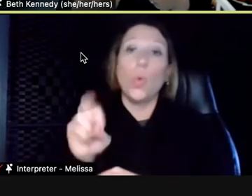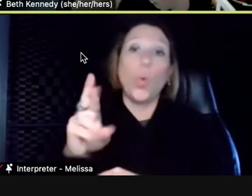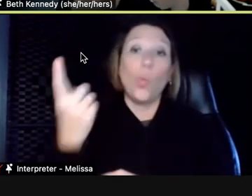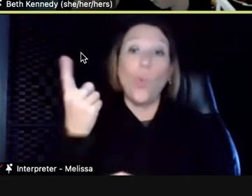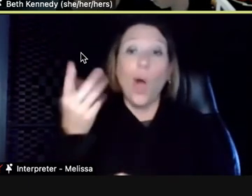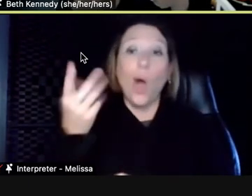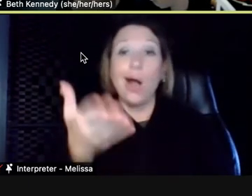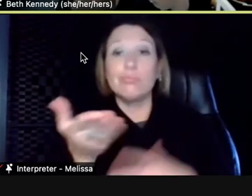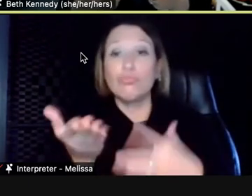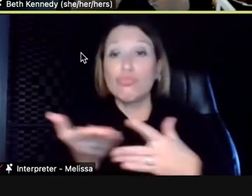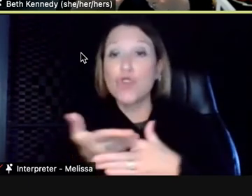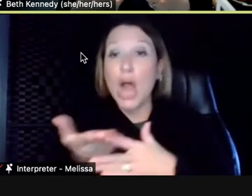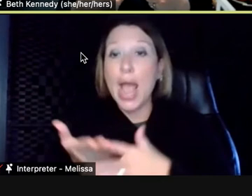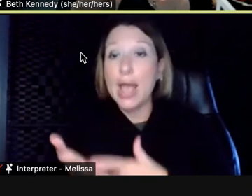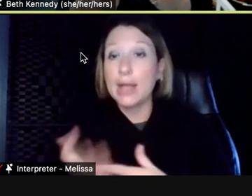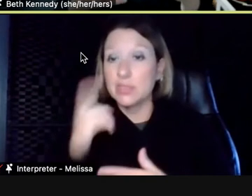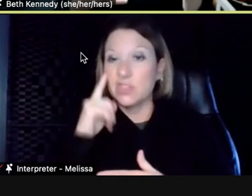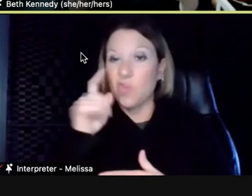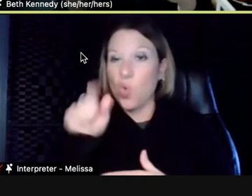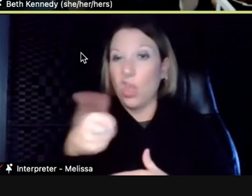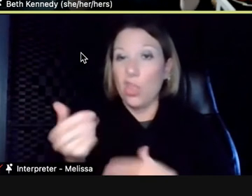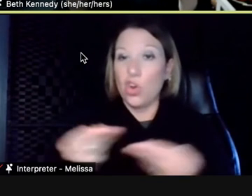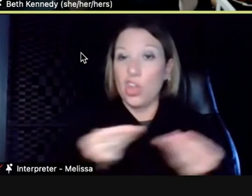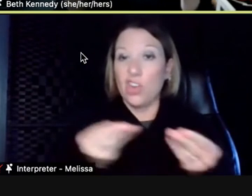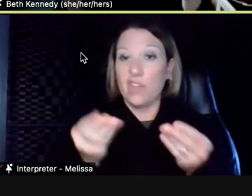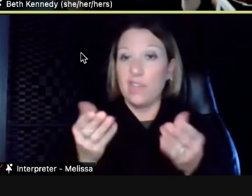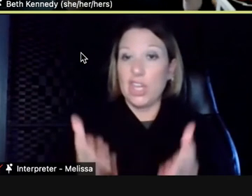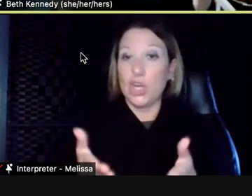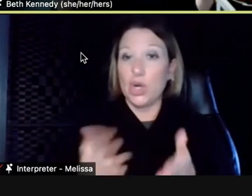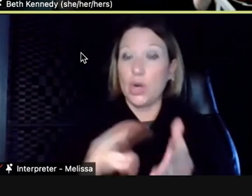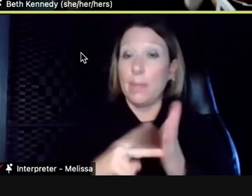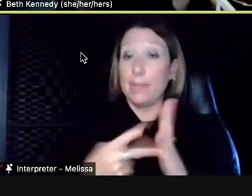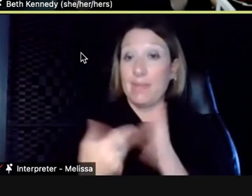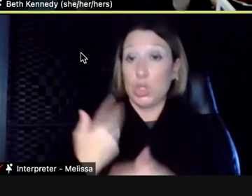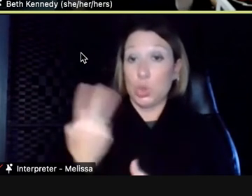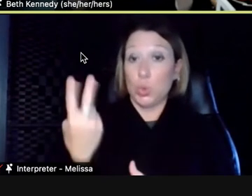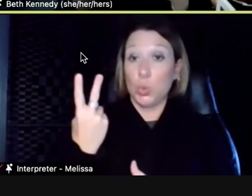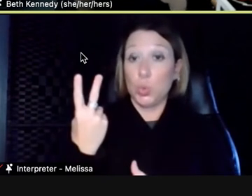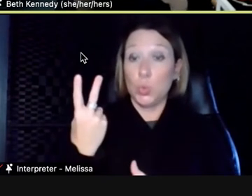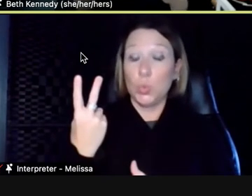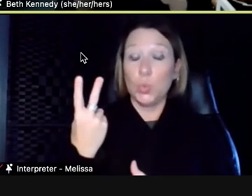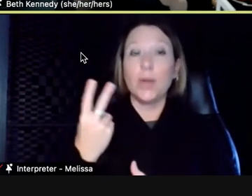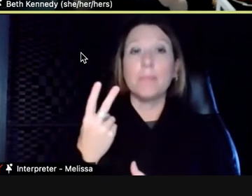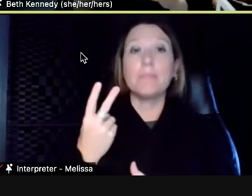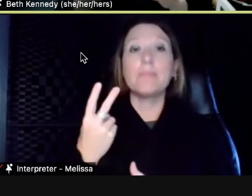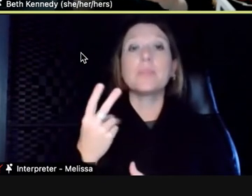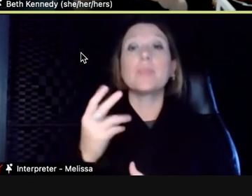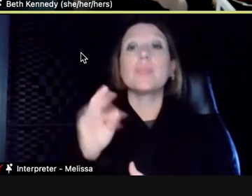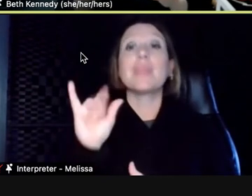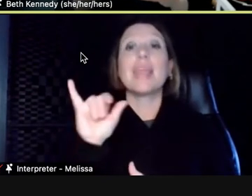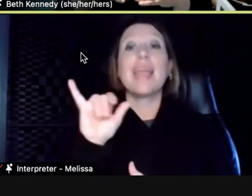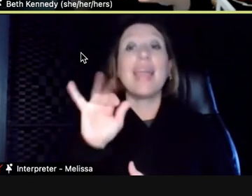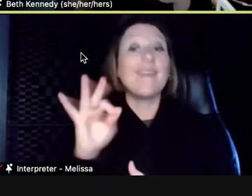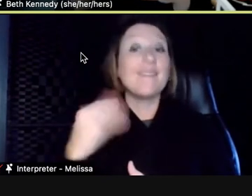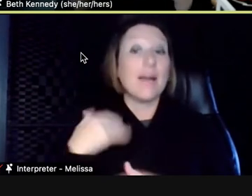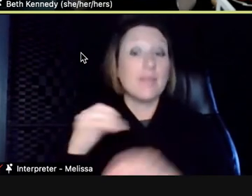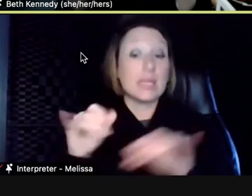provide breaks for the other intervener. So you have two, as long as they have a very similar skill